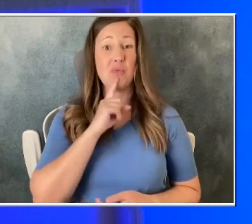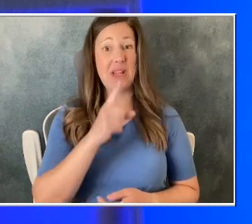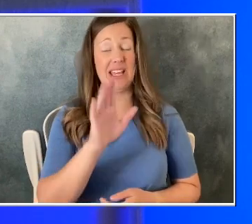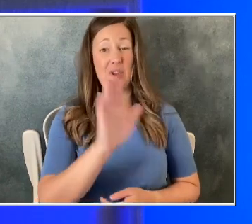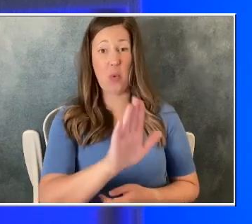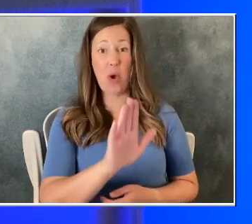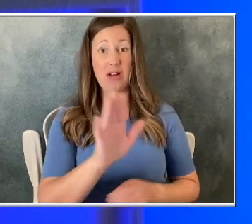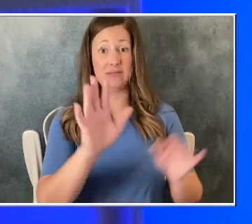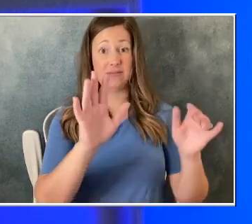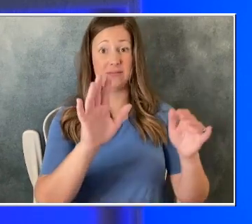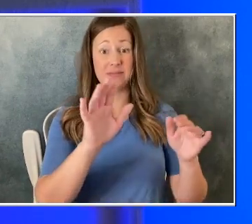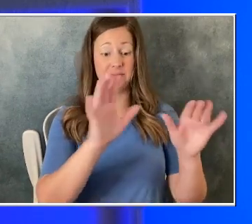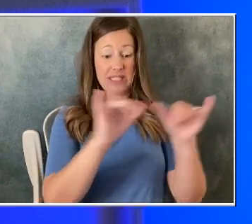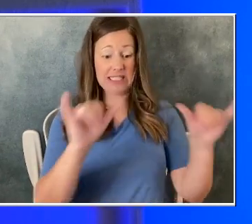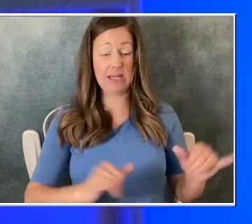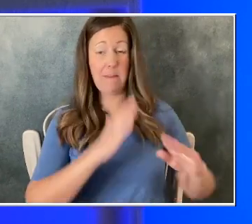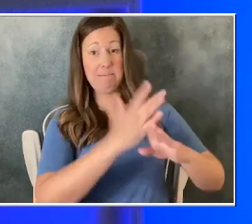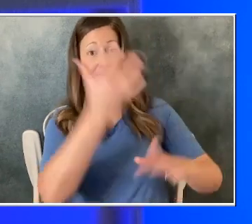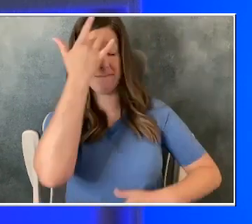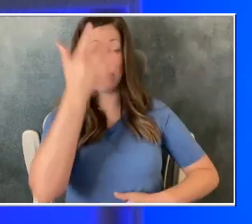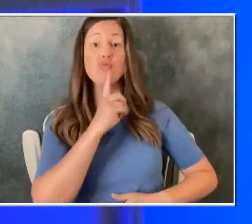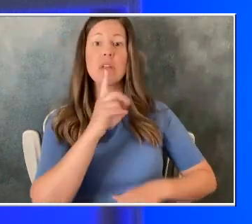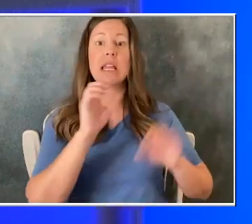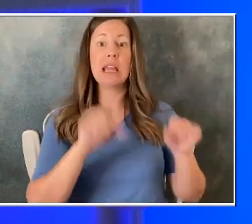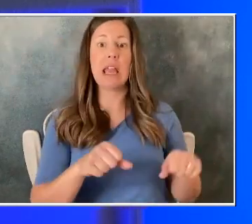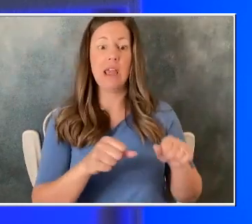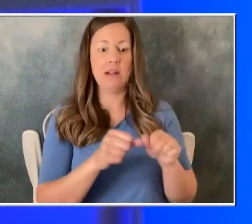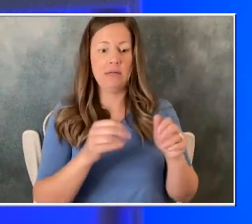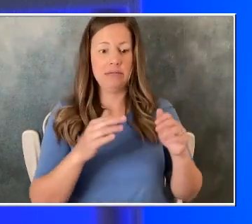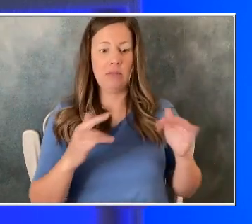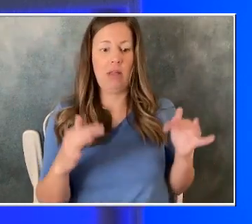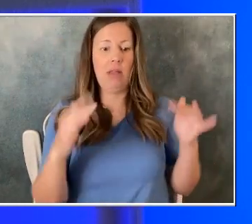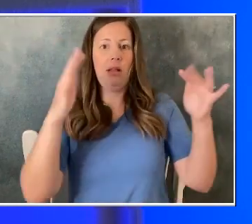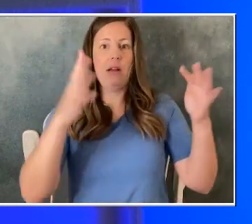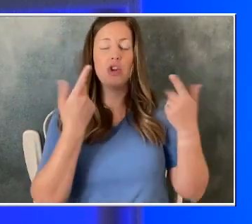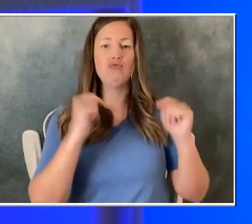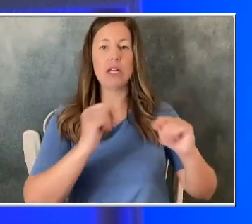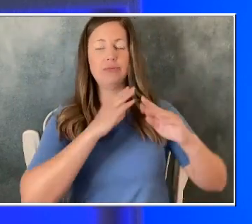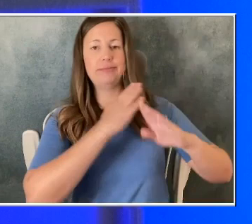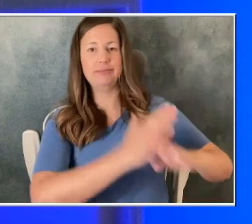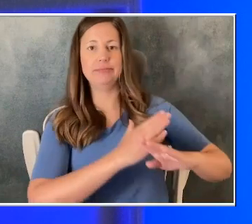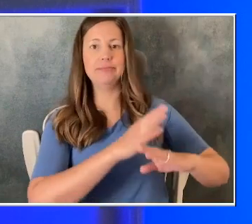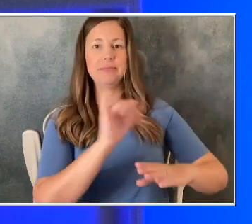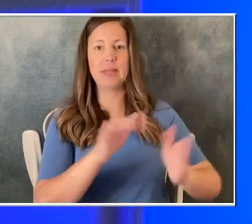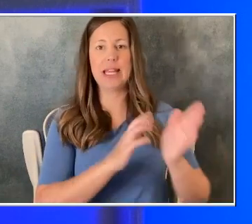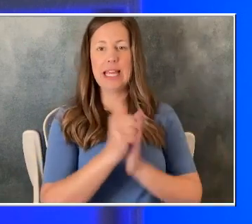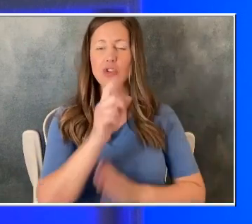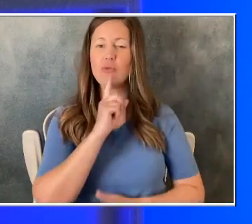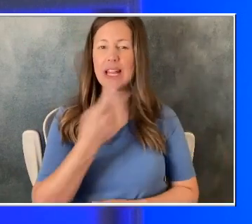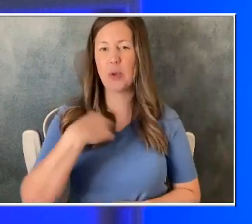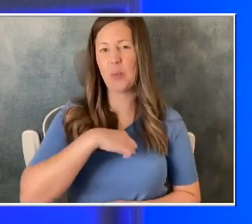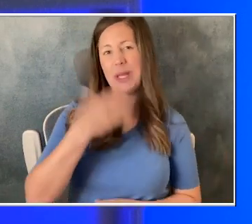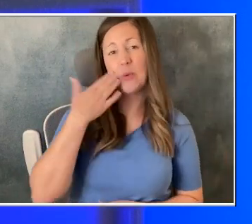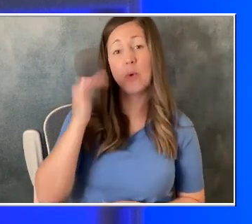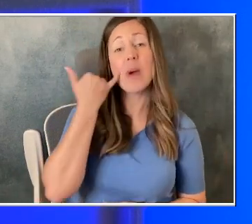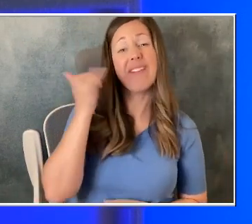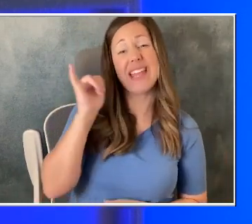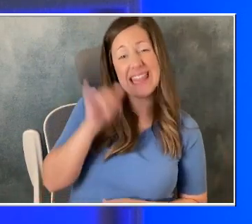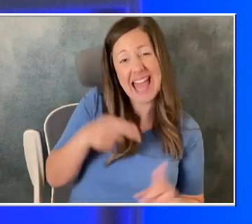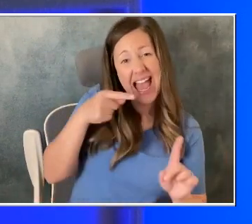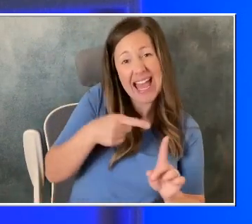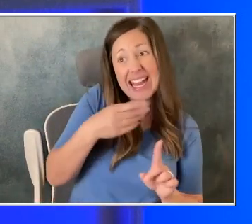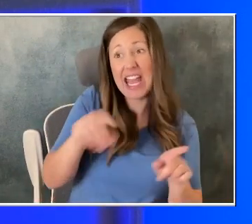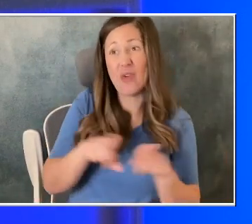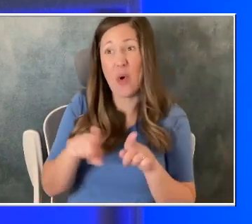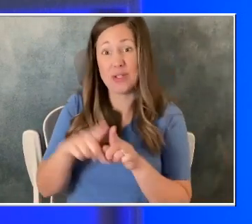rev up and try to combat the cancer. And we don't know if it's just that, or if it's that plus something